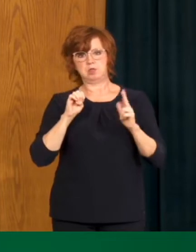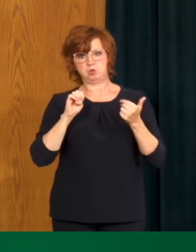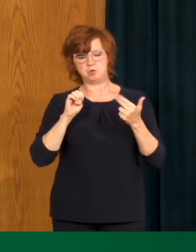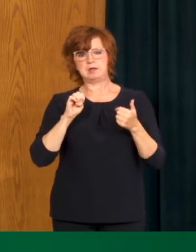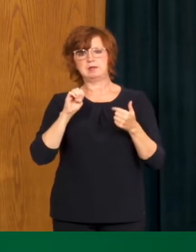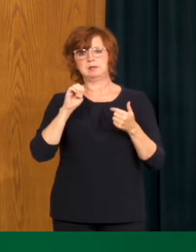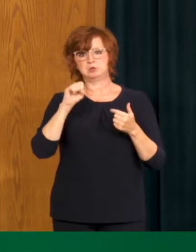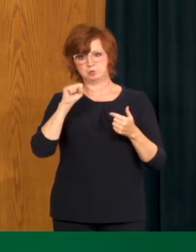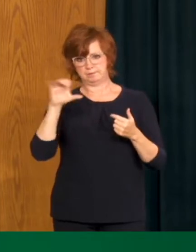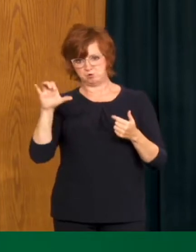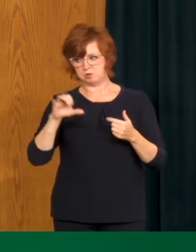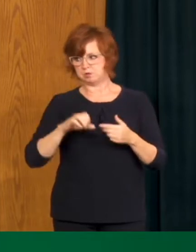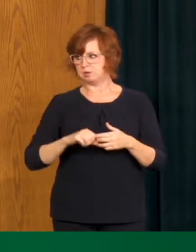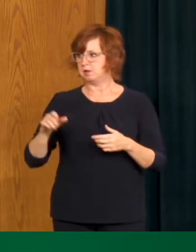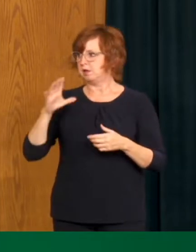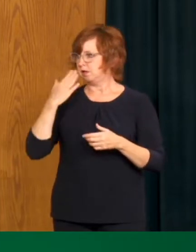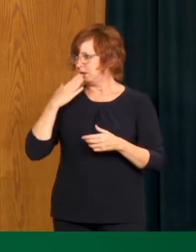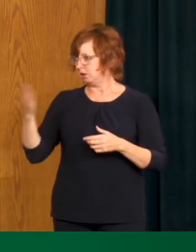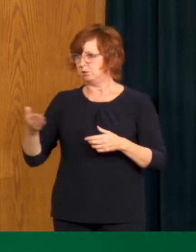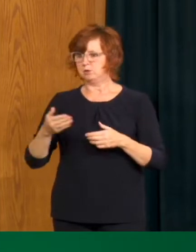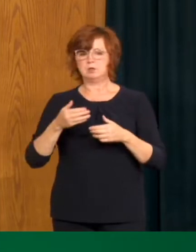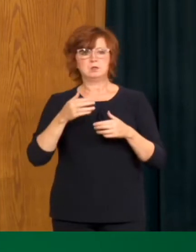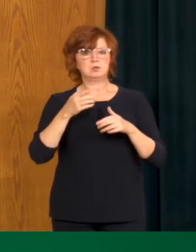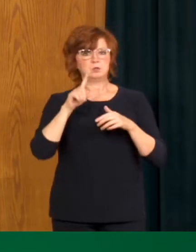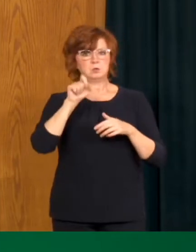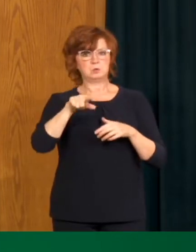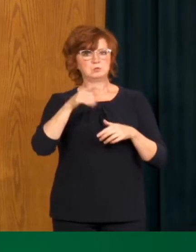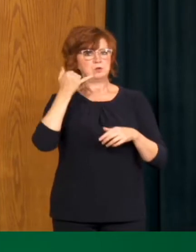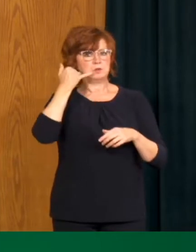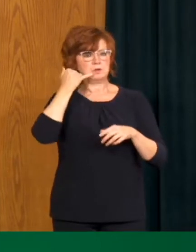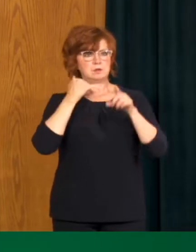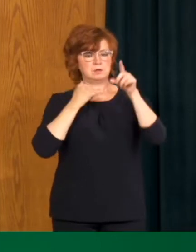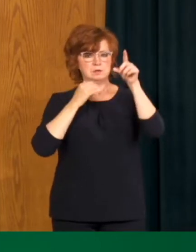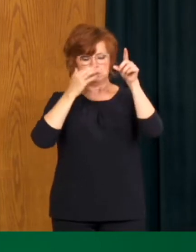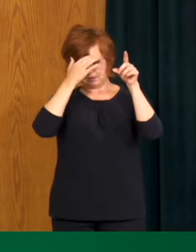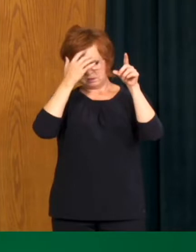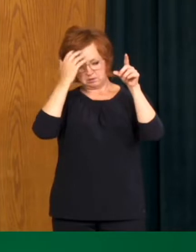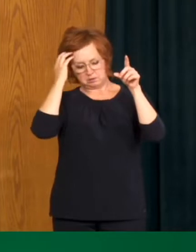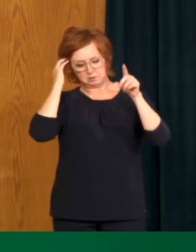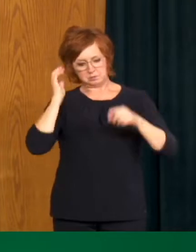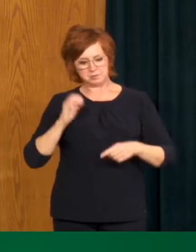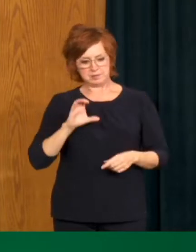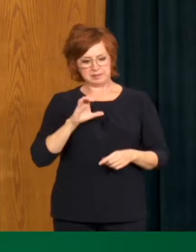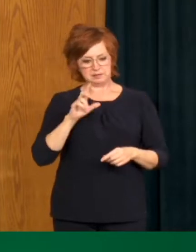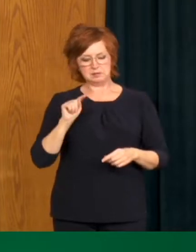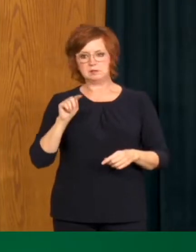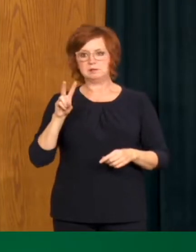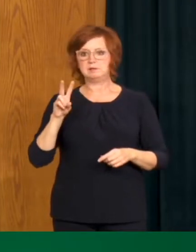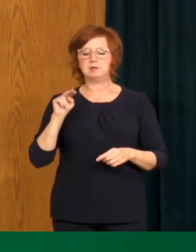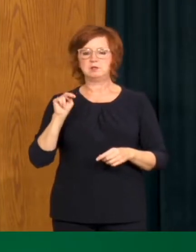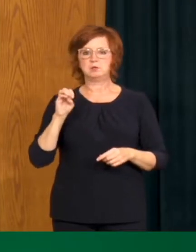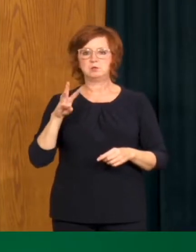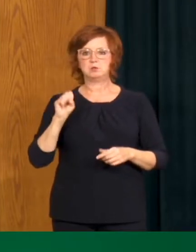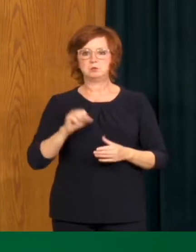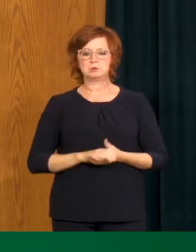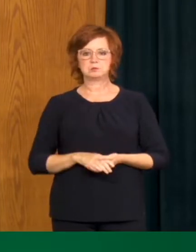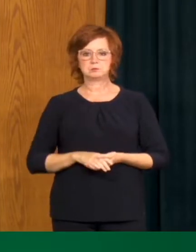our first question on the phone line. We have Alessandra Carnero from CTV.